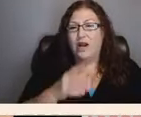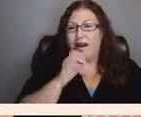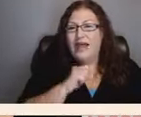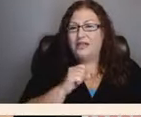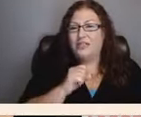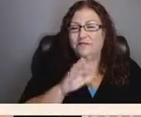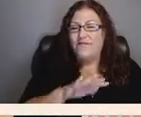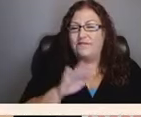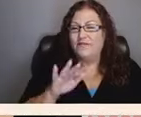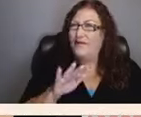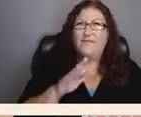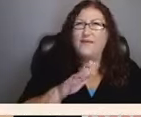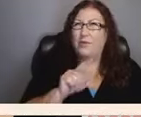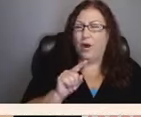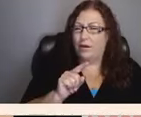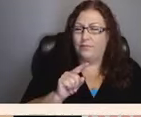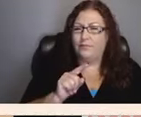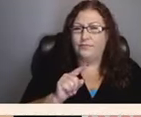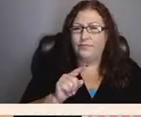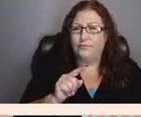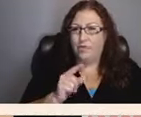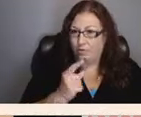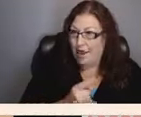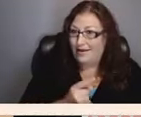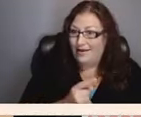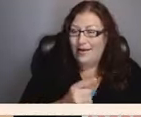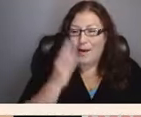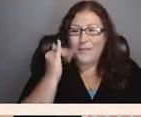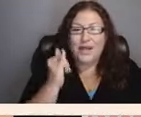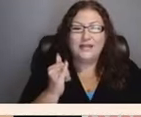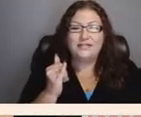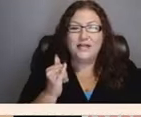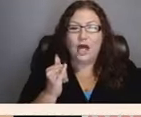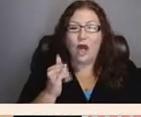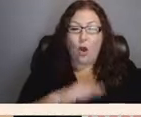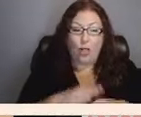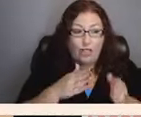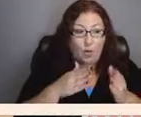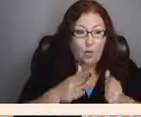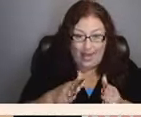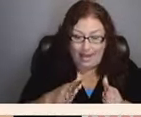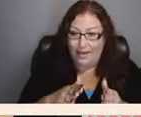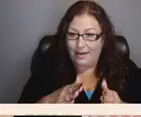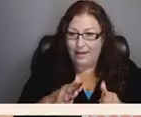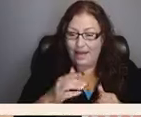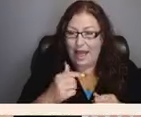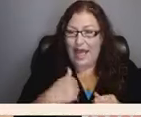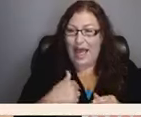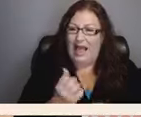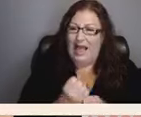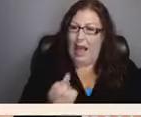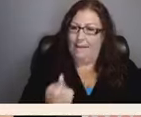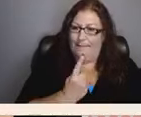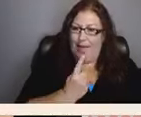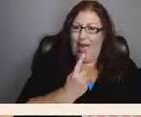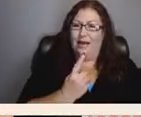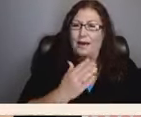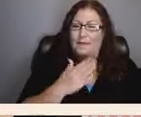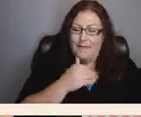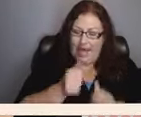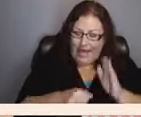52. Right. Because along the way, I regained my hidden